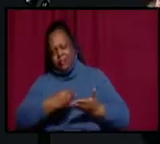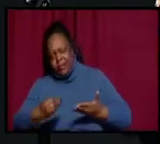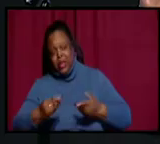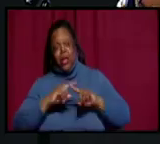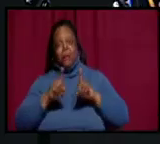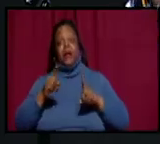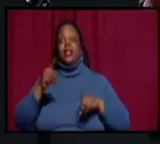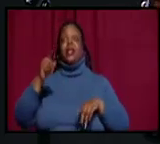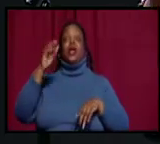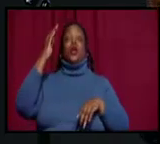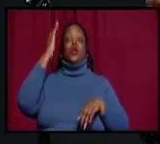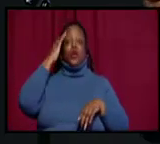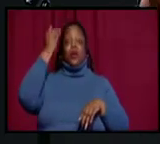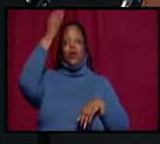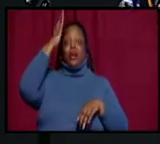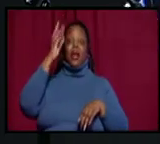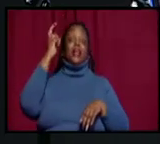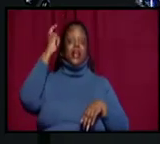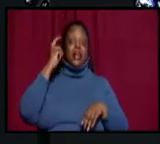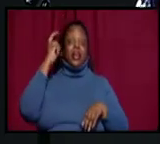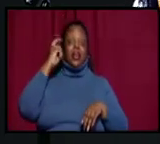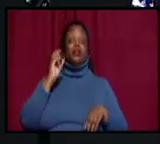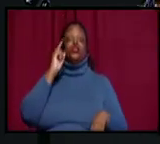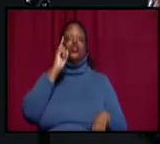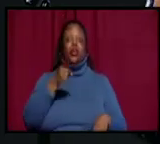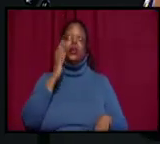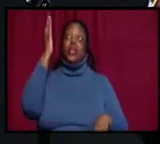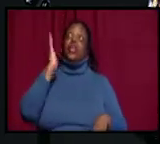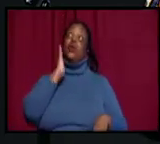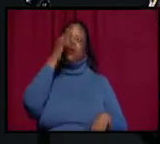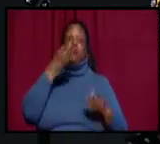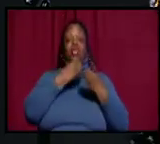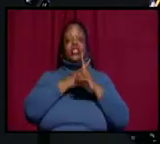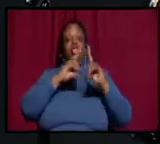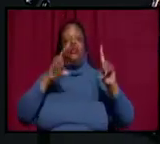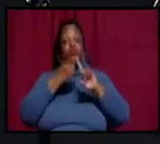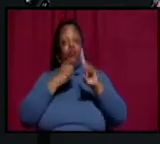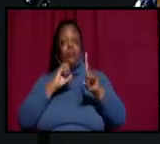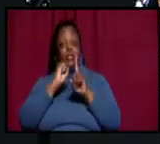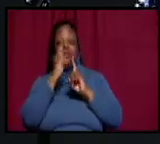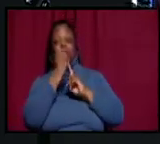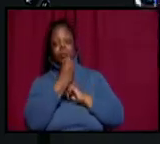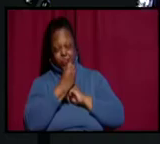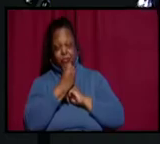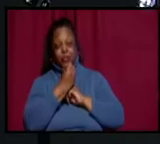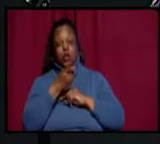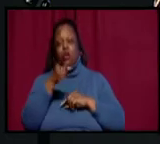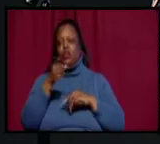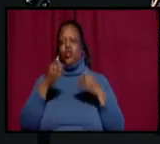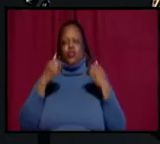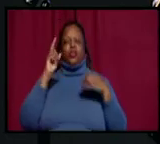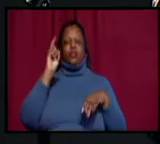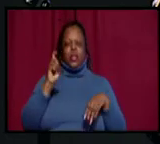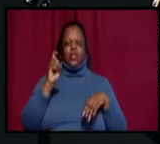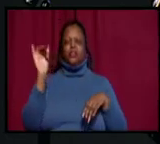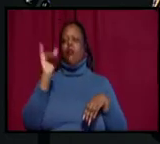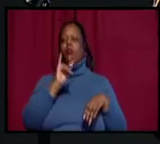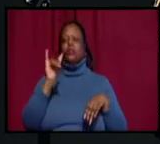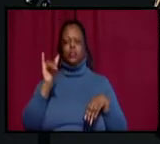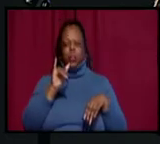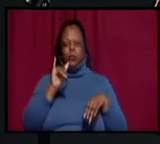that God hears you, and he will deliver you out of this. You have to